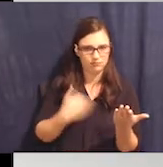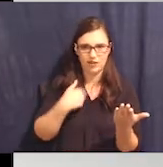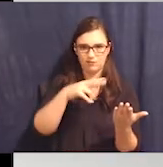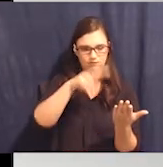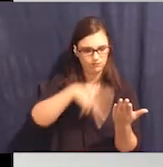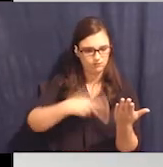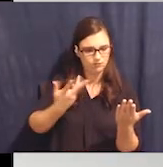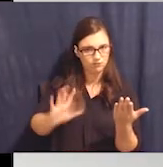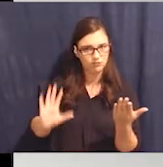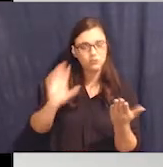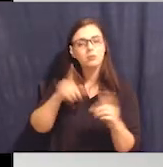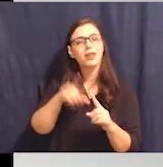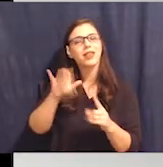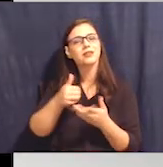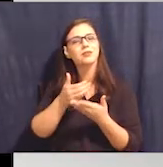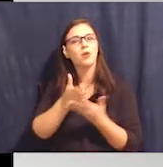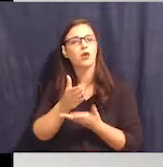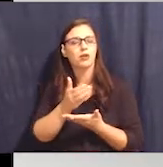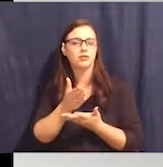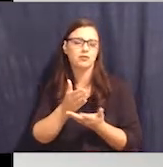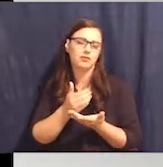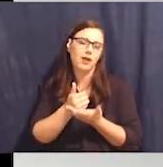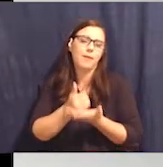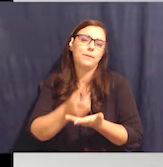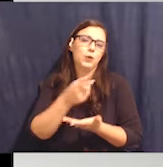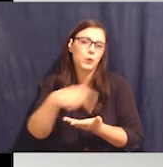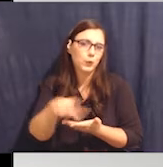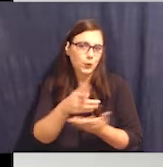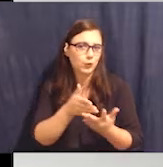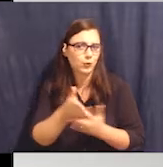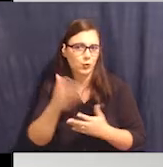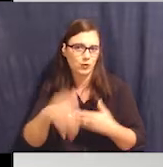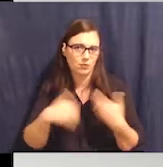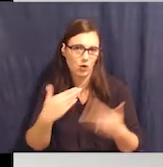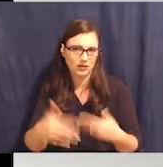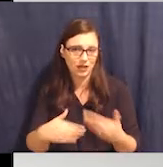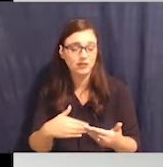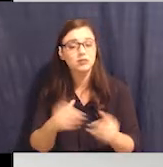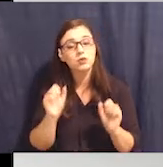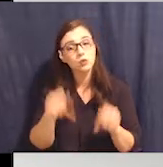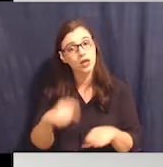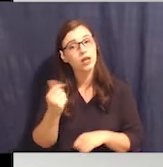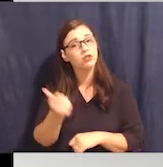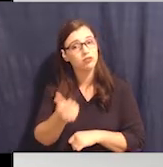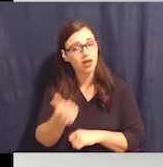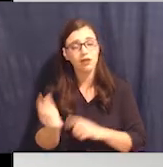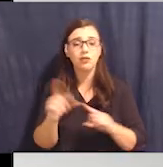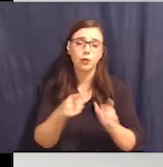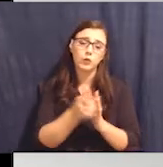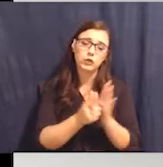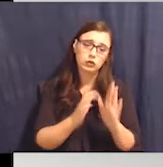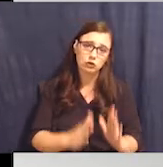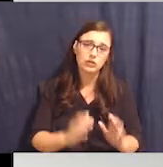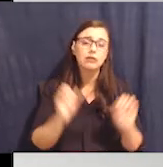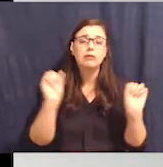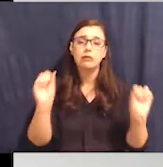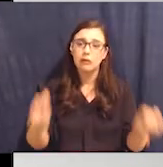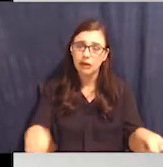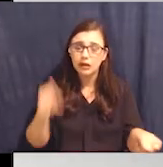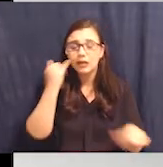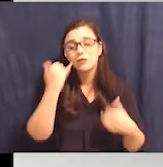you, but that's all part of helping you through the process. And while you can do it yourself, go to the attorney, blah, blah,